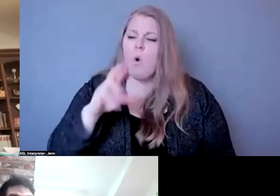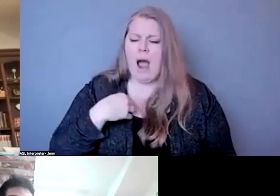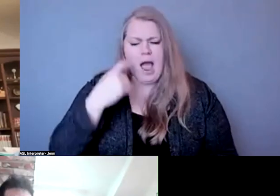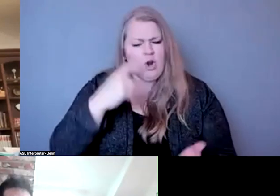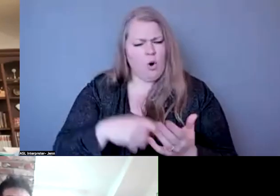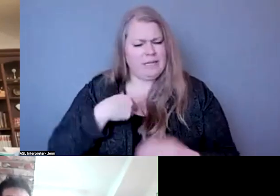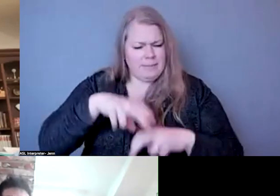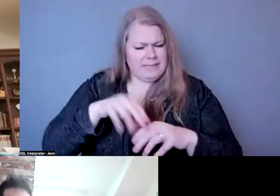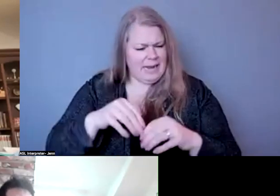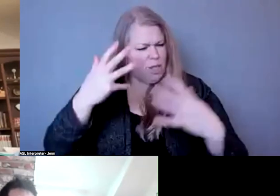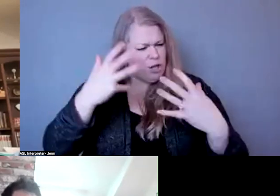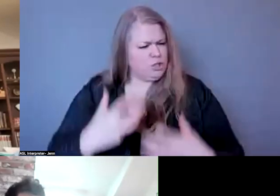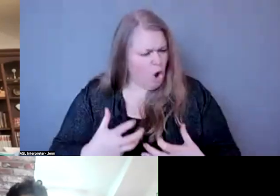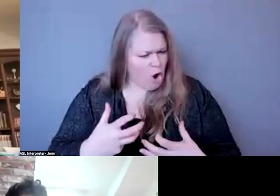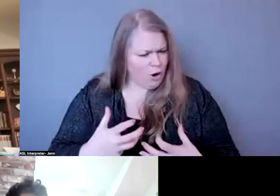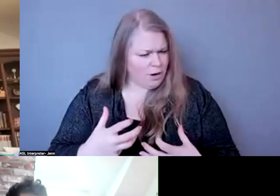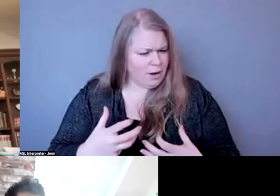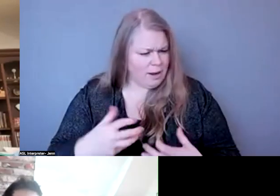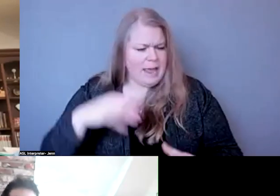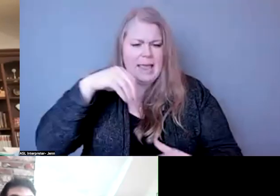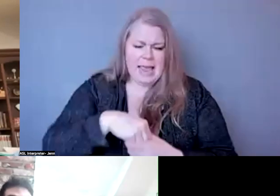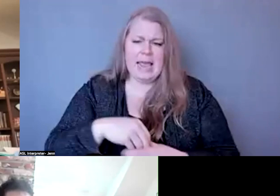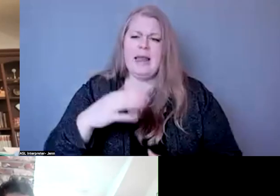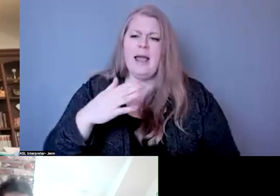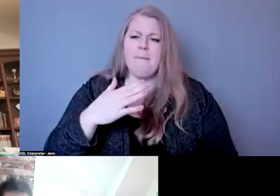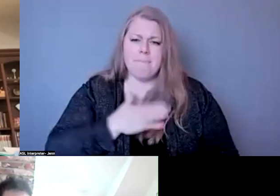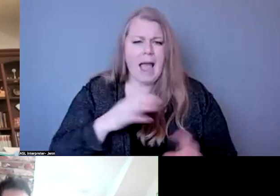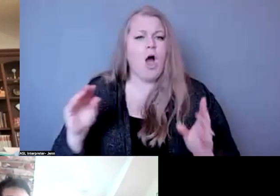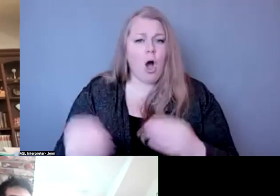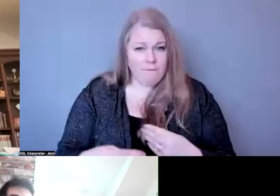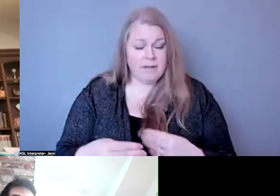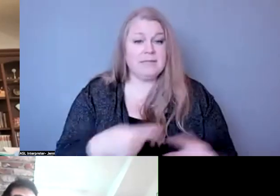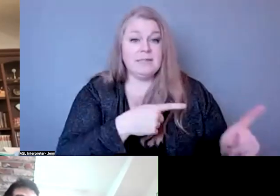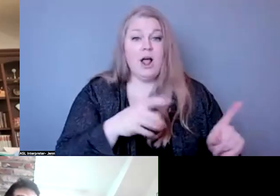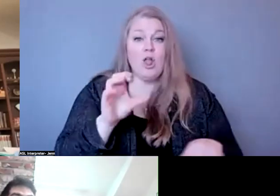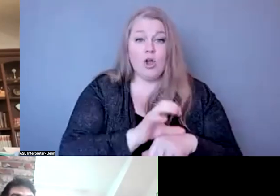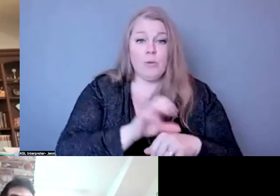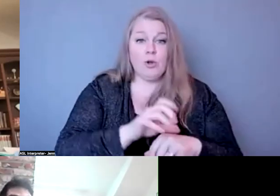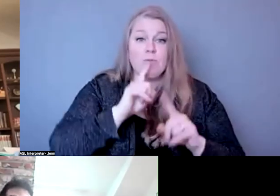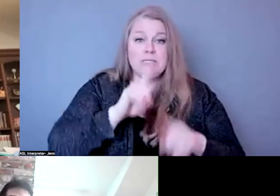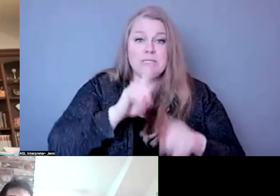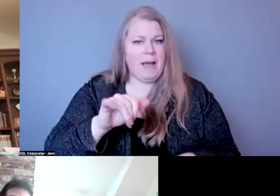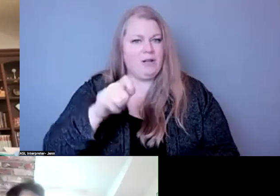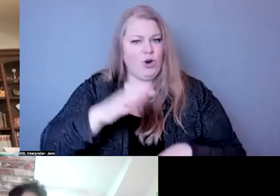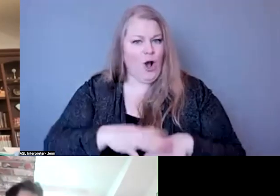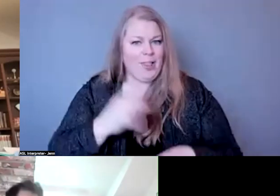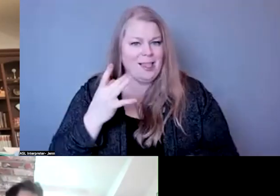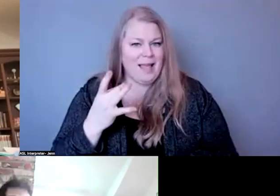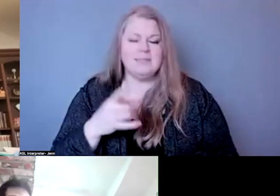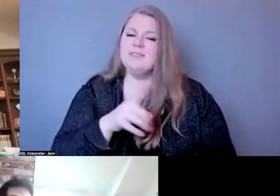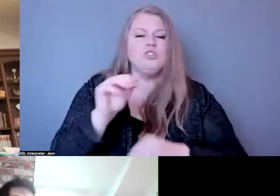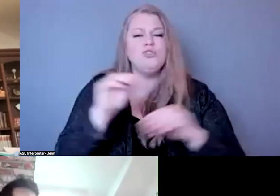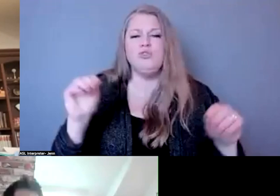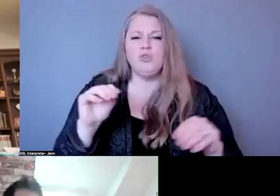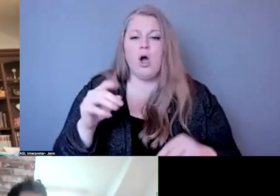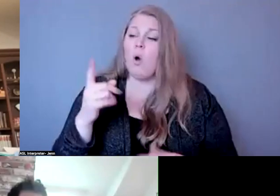in the dark in my office. And then the computer responded by turning on the lights. There was no, what